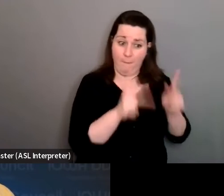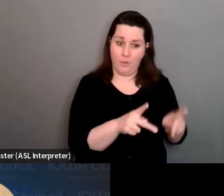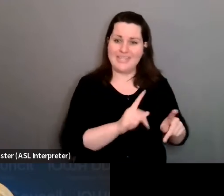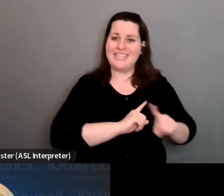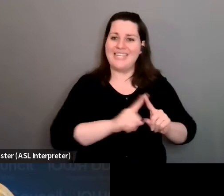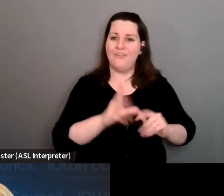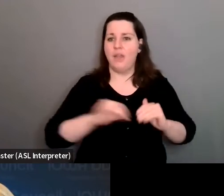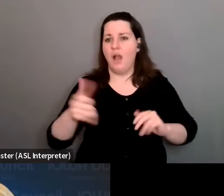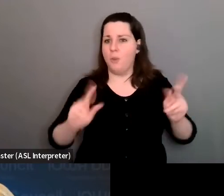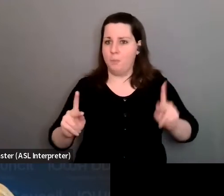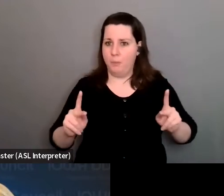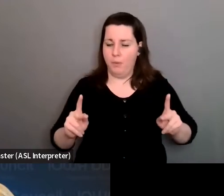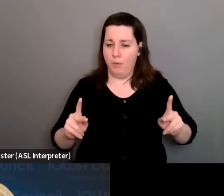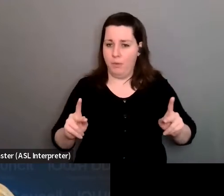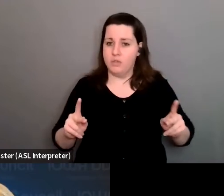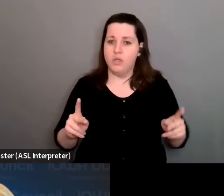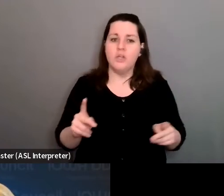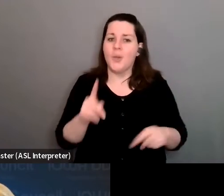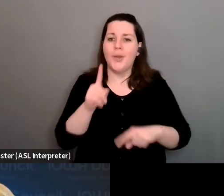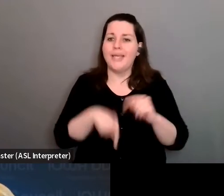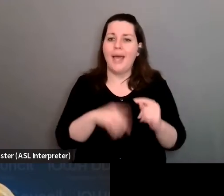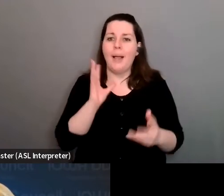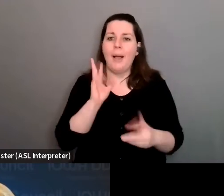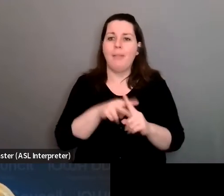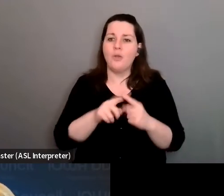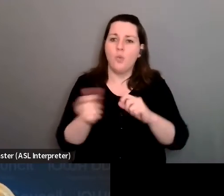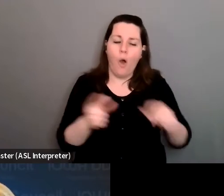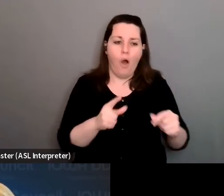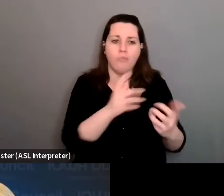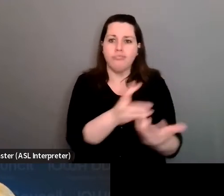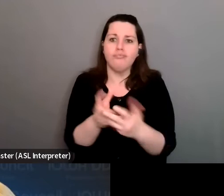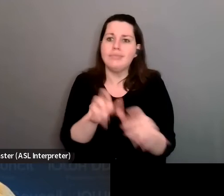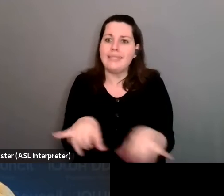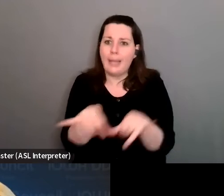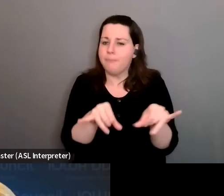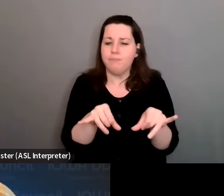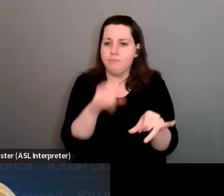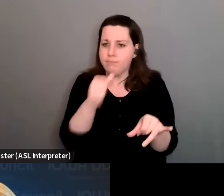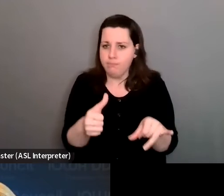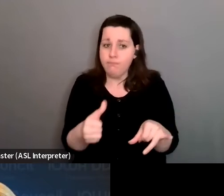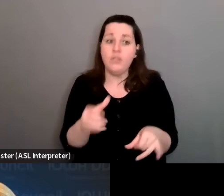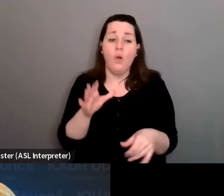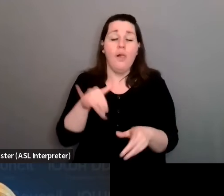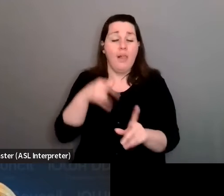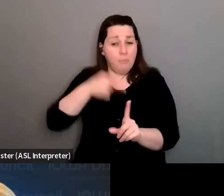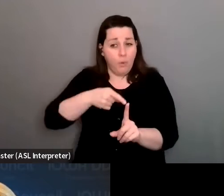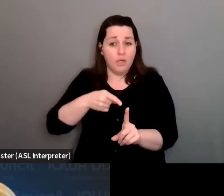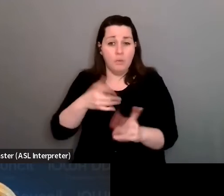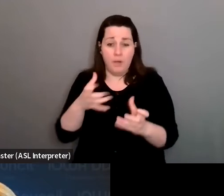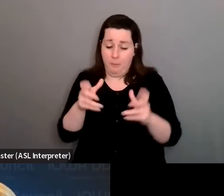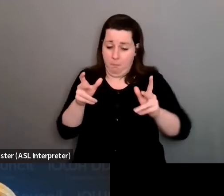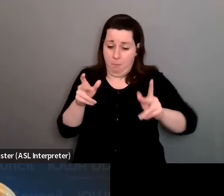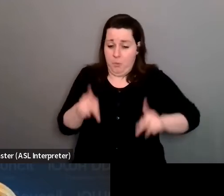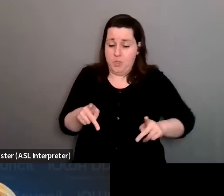for another person. So the idea behind this program was to truly say, if a person with a disability